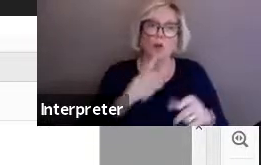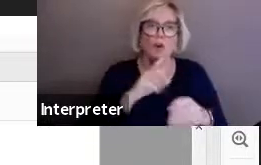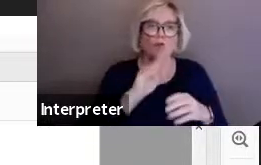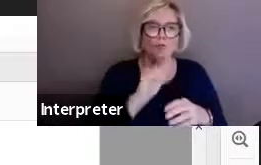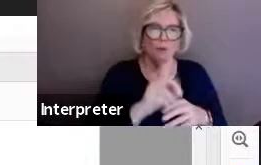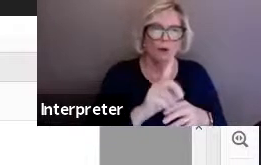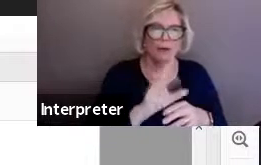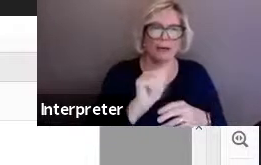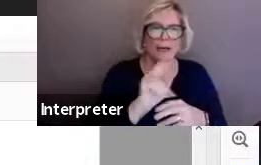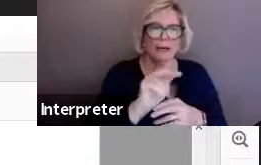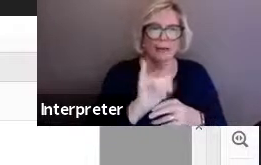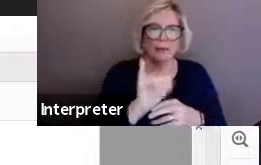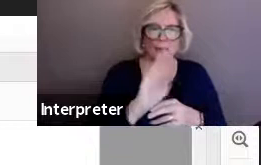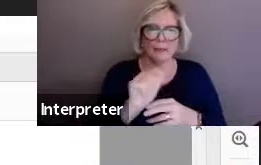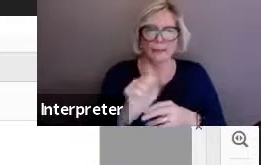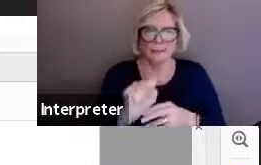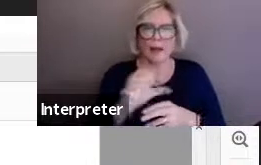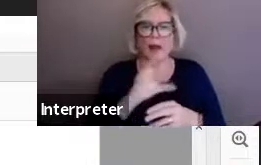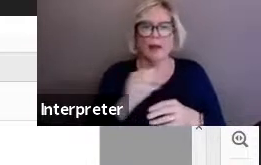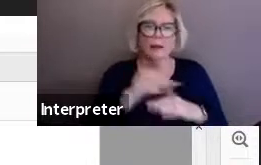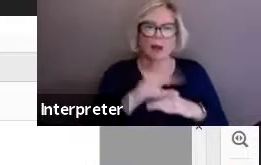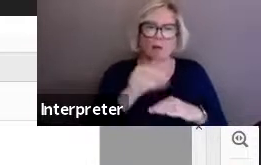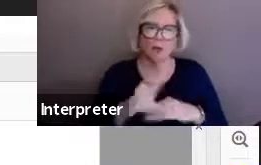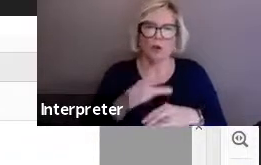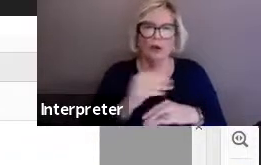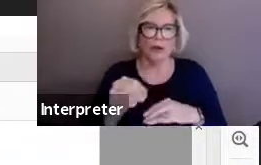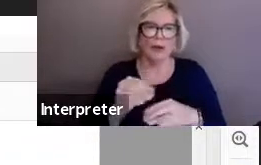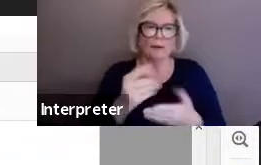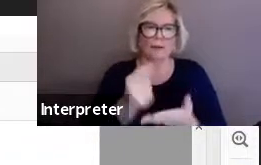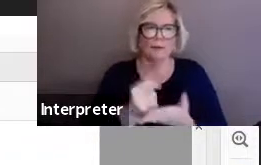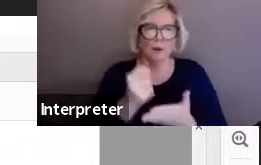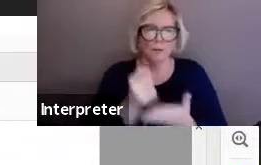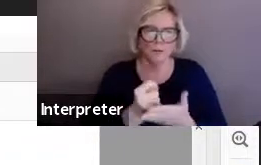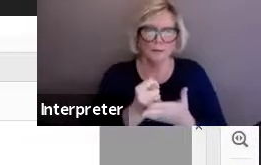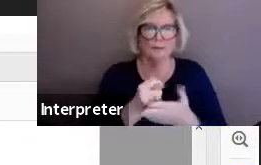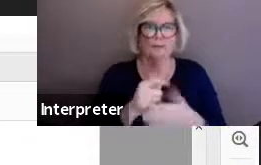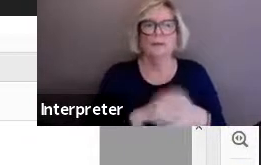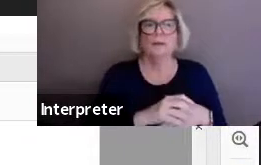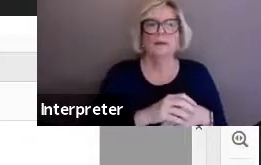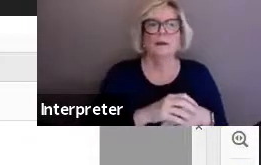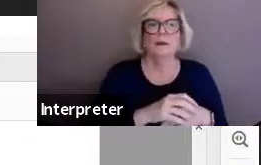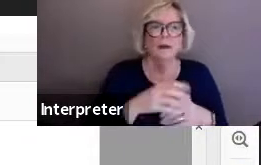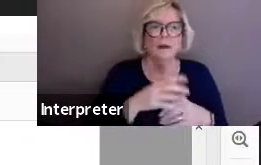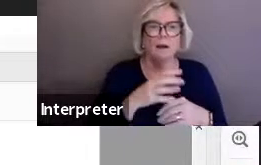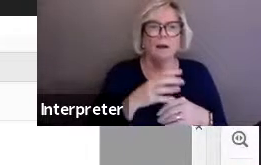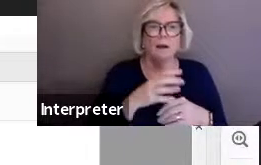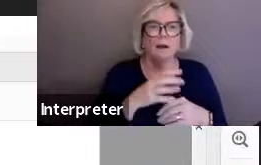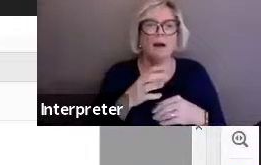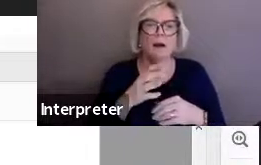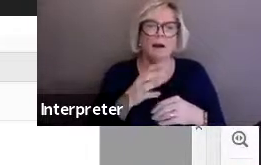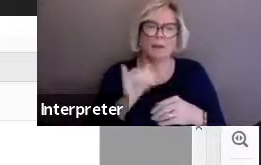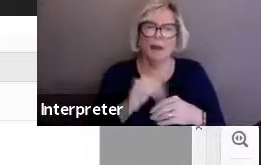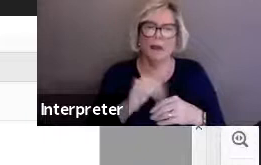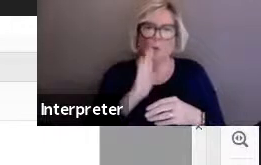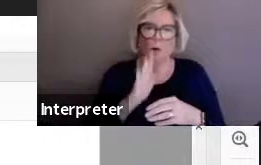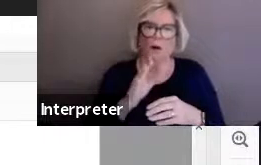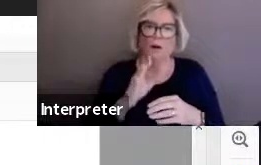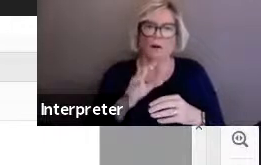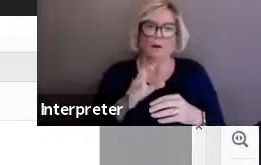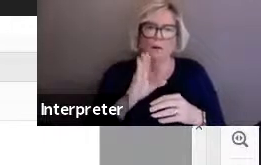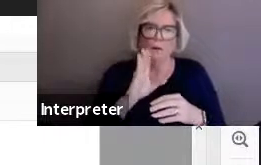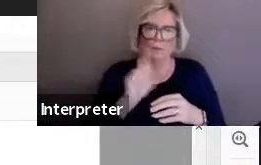Commission, as well as the counselors and therapists of $6 and $2 million respectively. And those are going to backfill contingent reductions